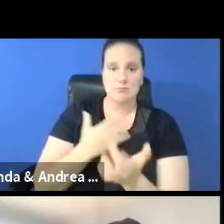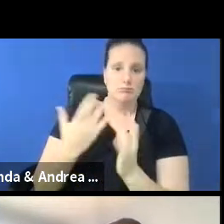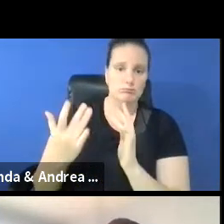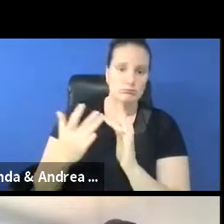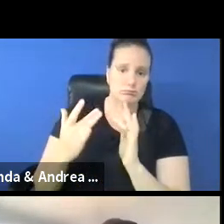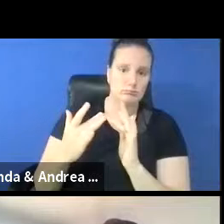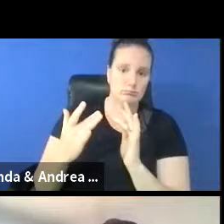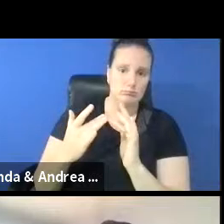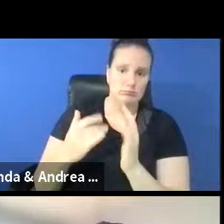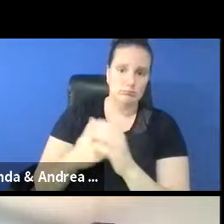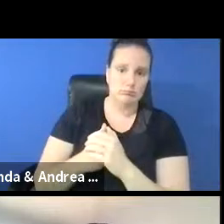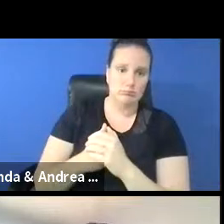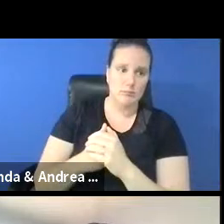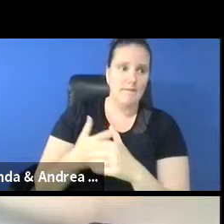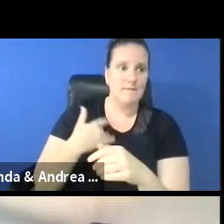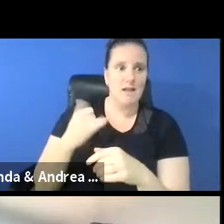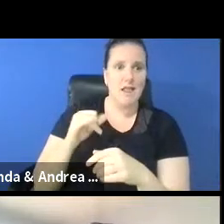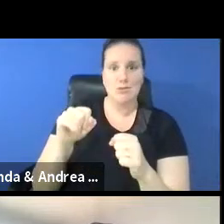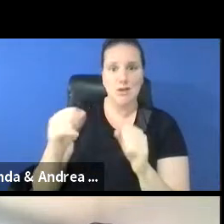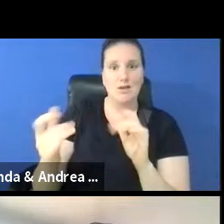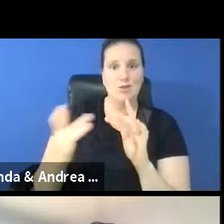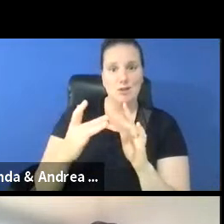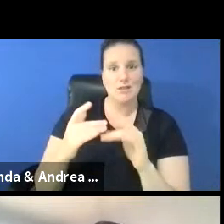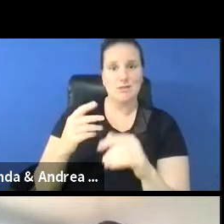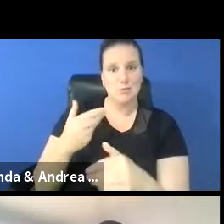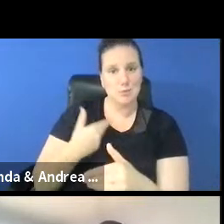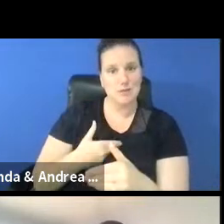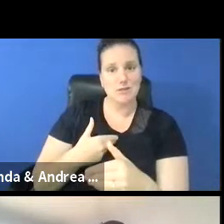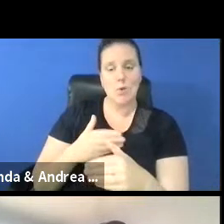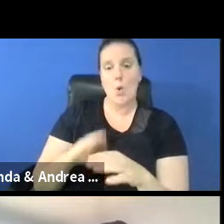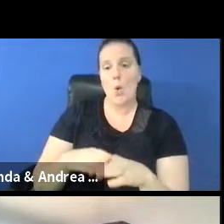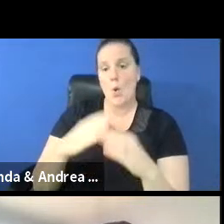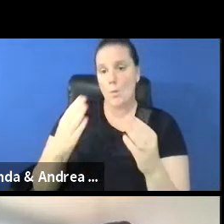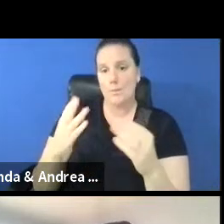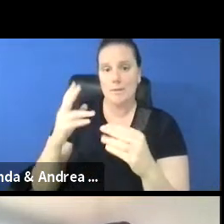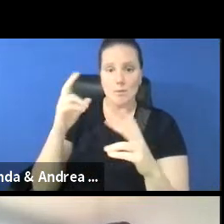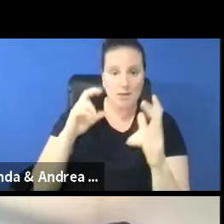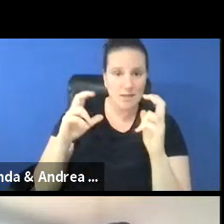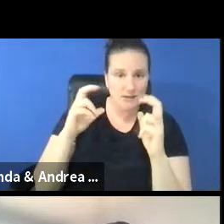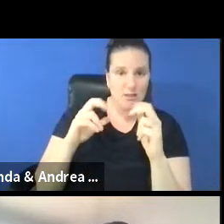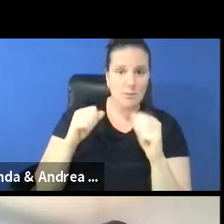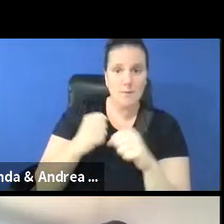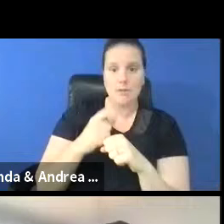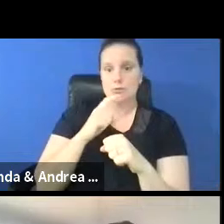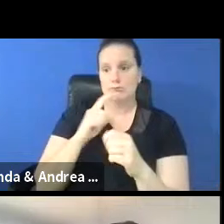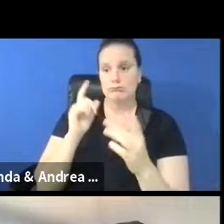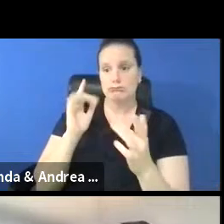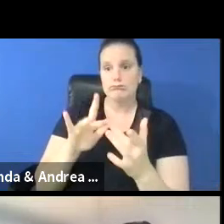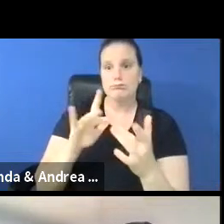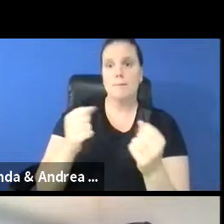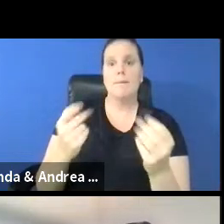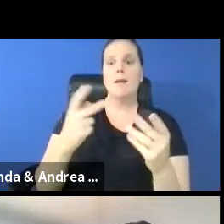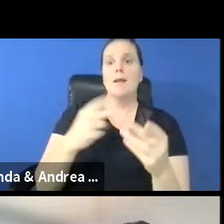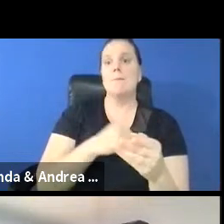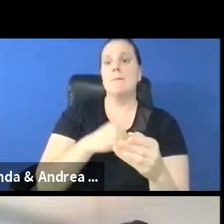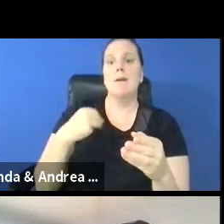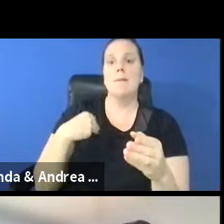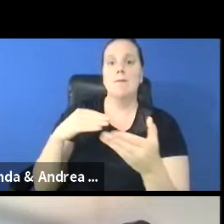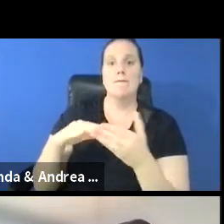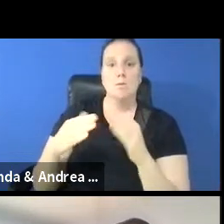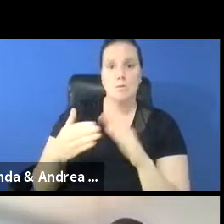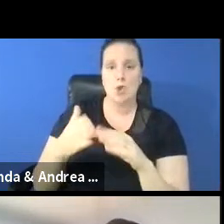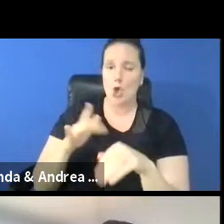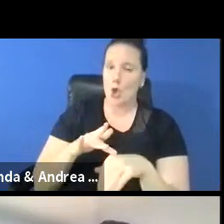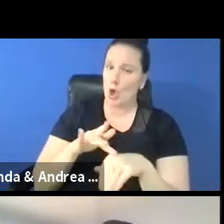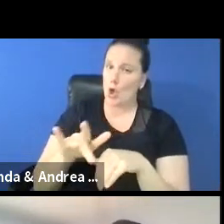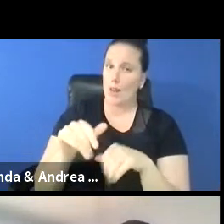always feel like you can reach out to me. We're open and we're listening, and we want to make sure that we're reaching as many members of the community as early